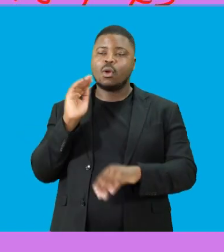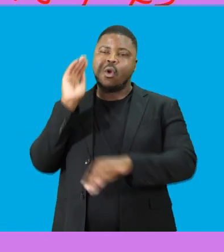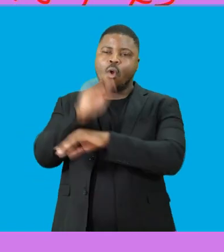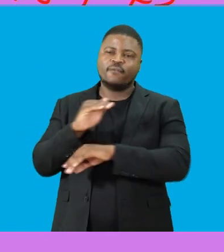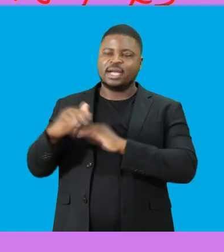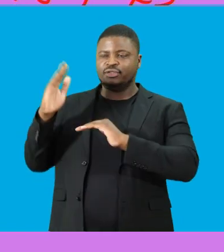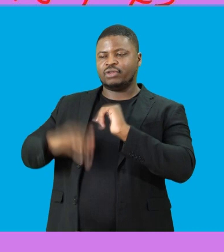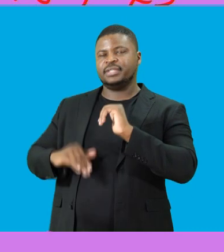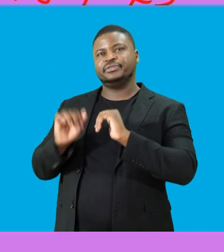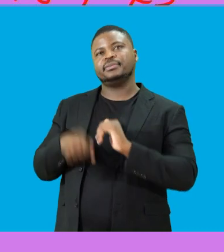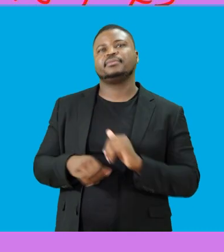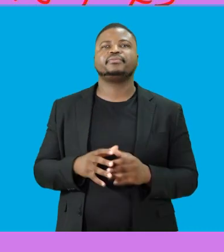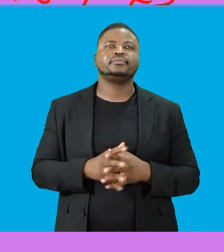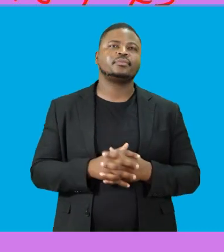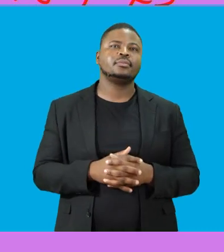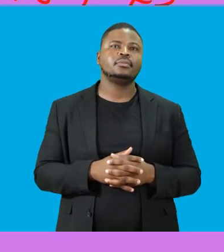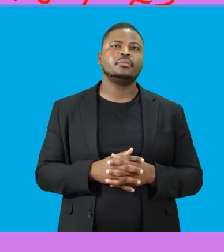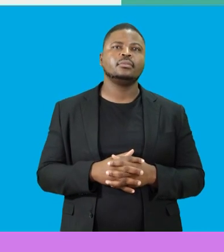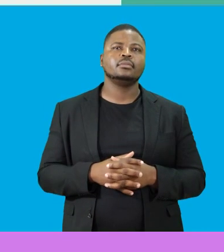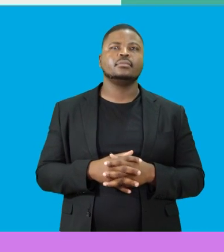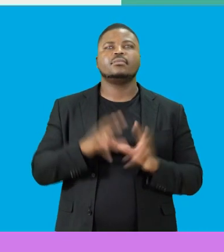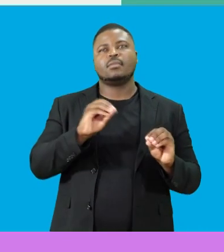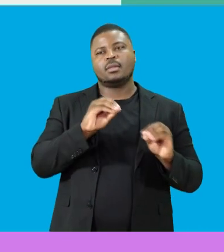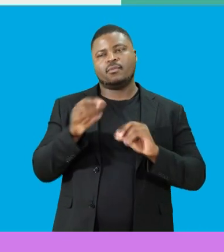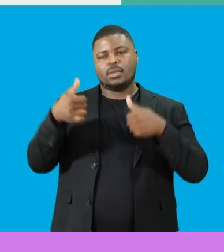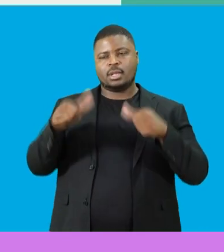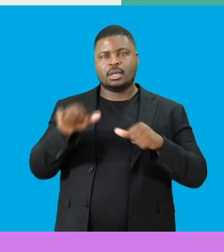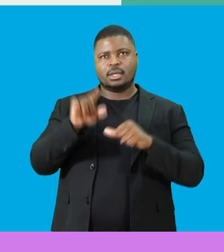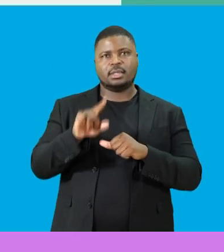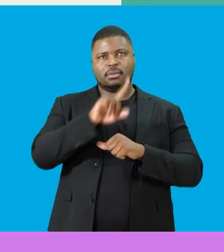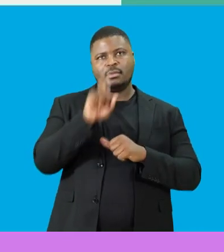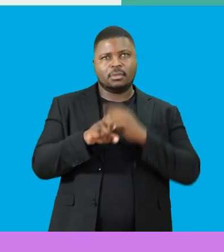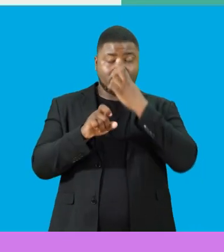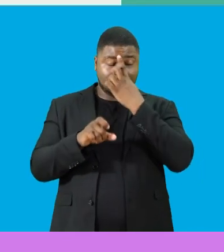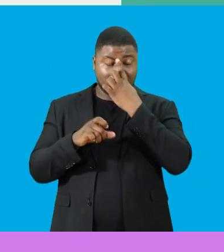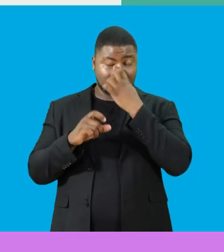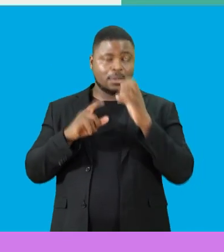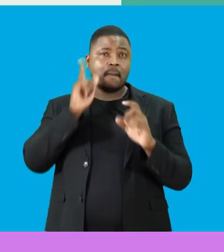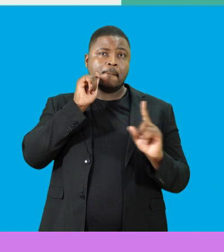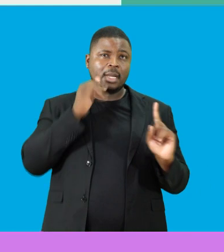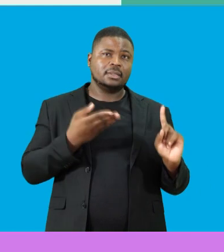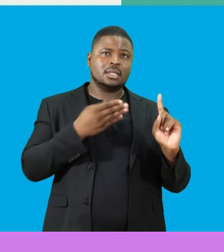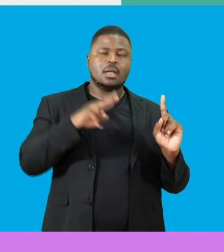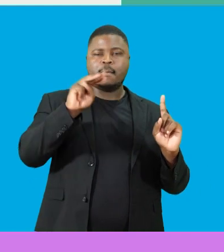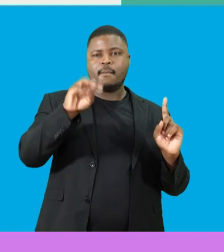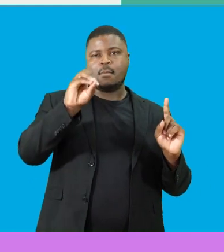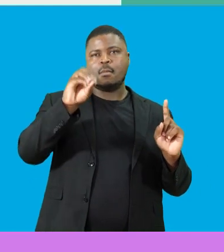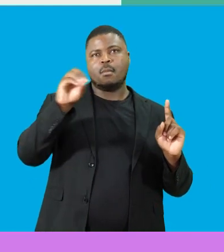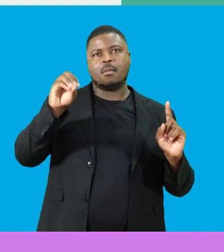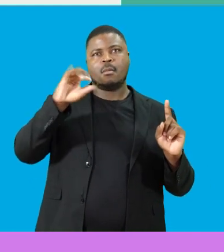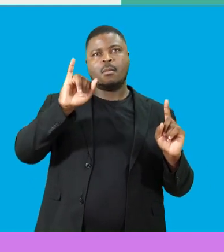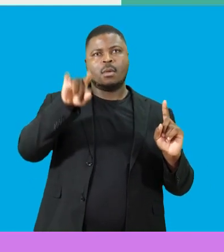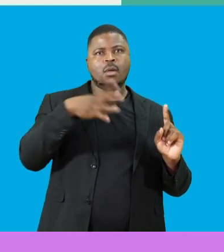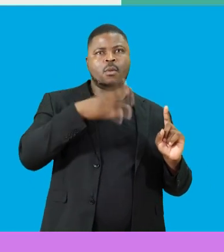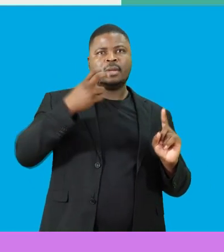indeed overcharged. Move on to the next question. Mr. Moy is planning to travel